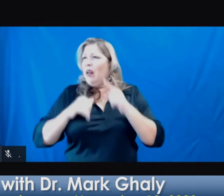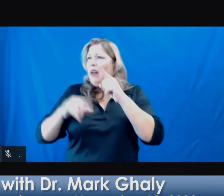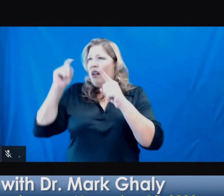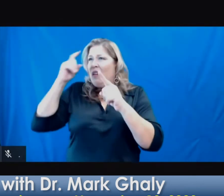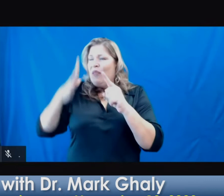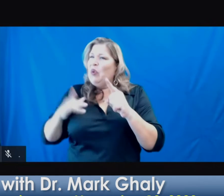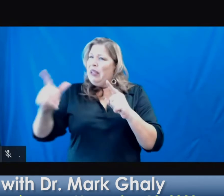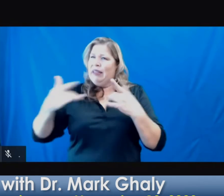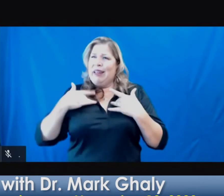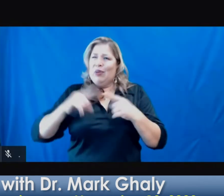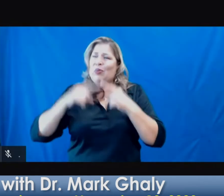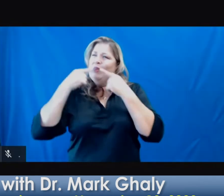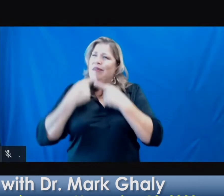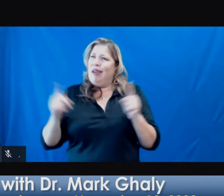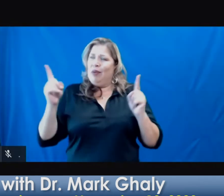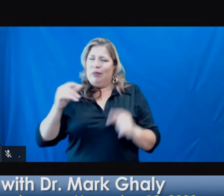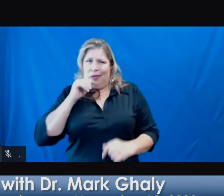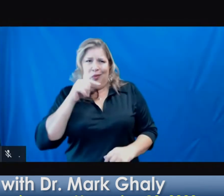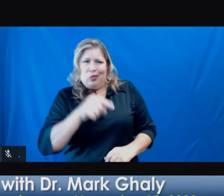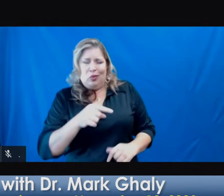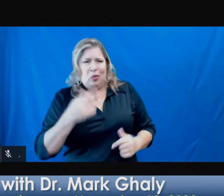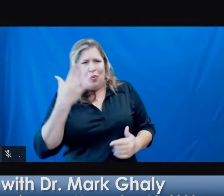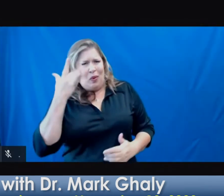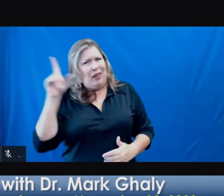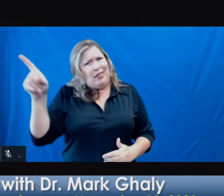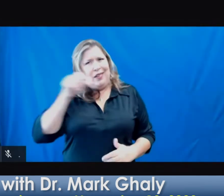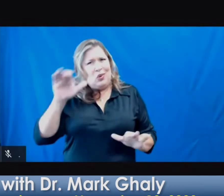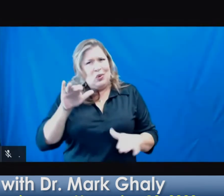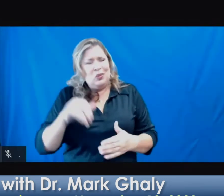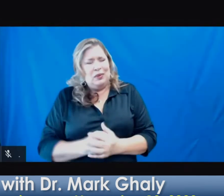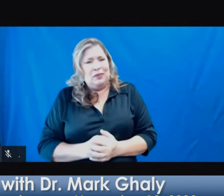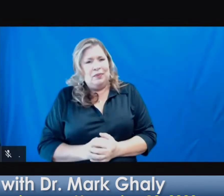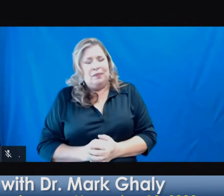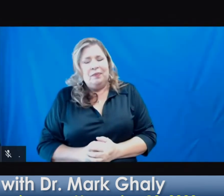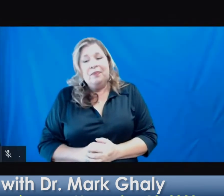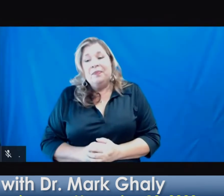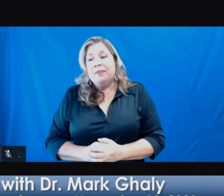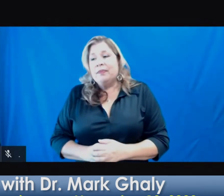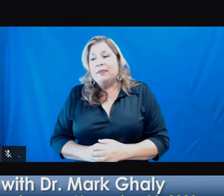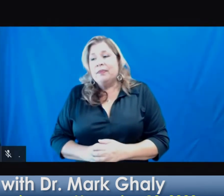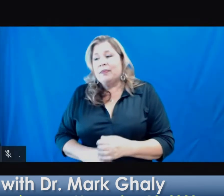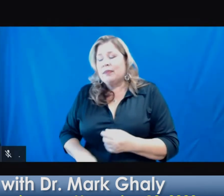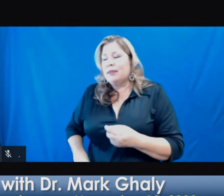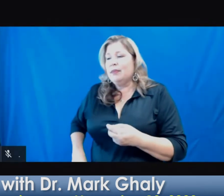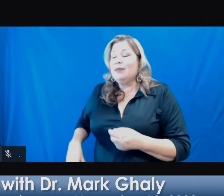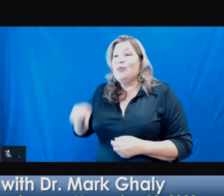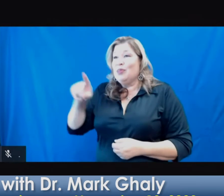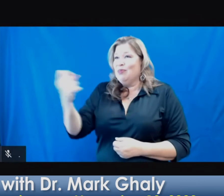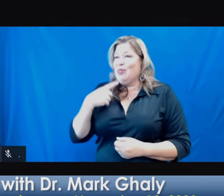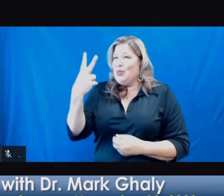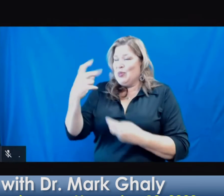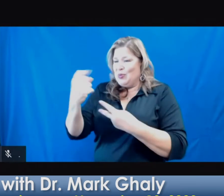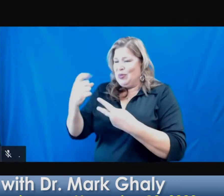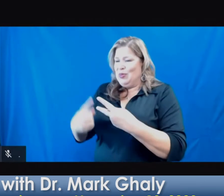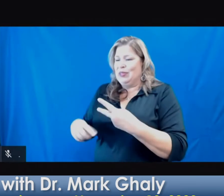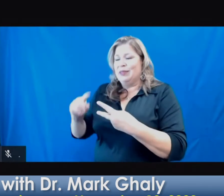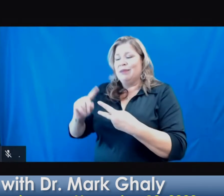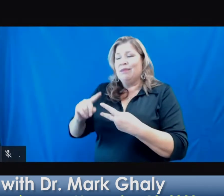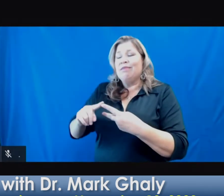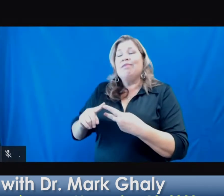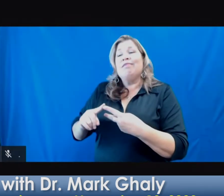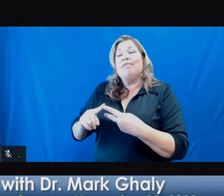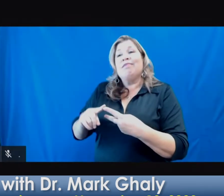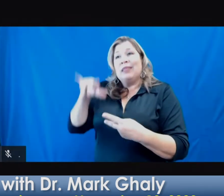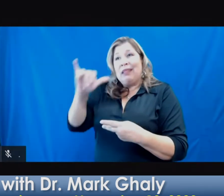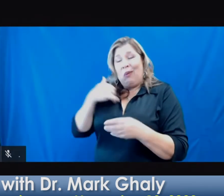Yeah, so the first part of your question, the blueprint has really helped us move in a slow and stringent way